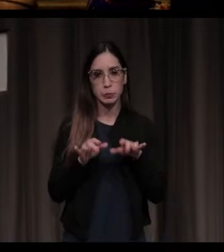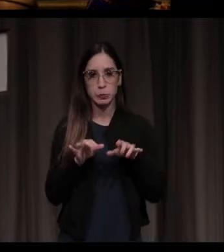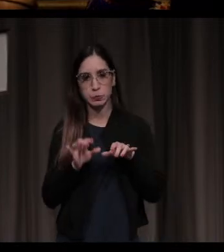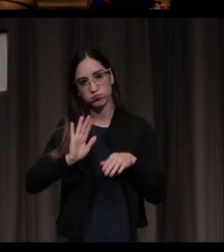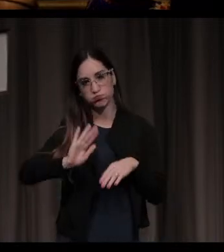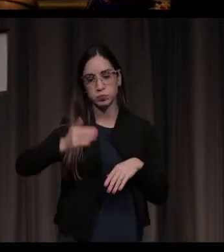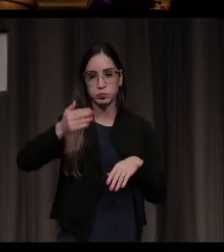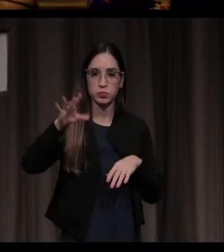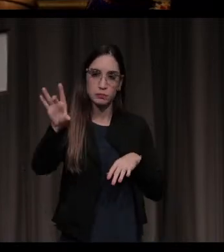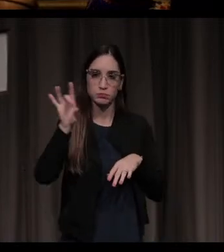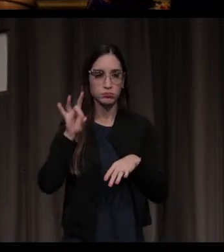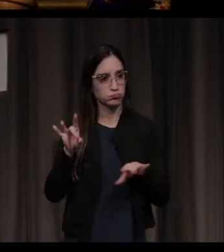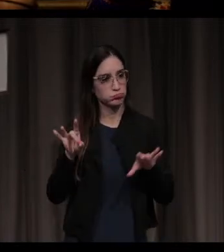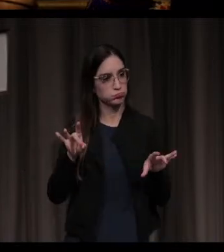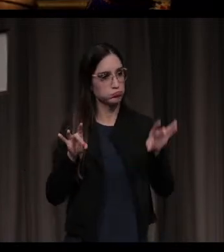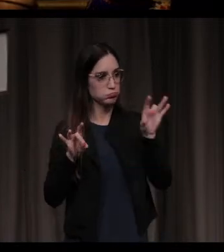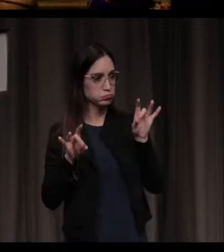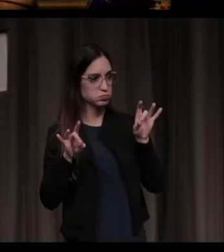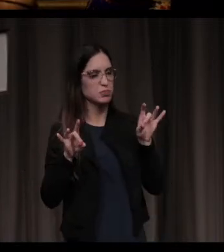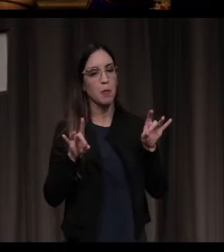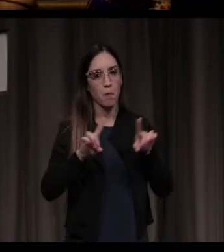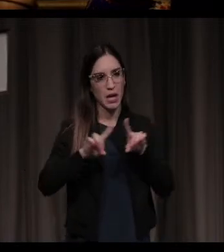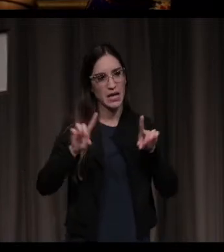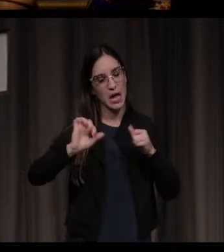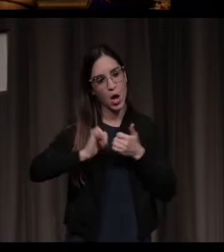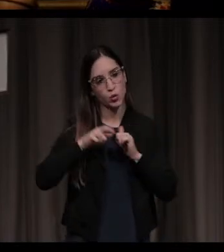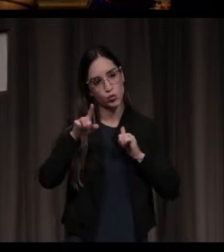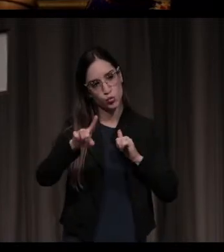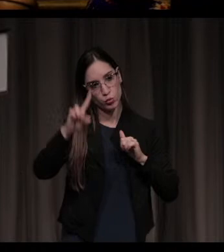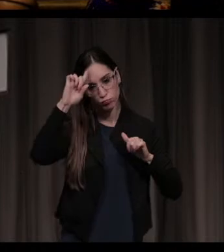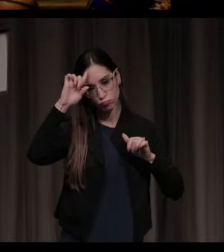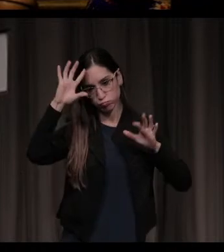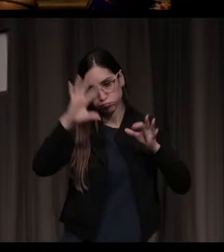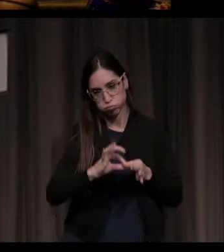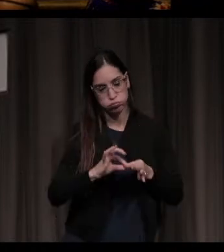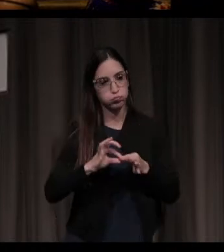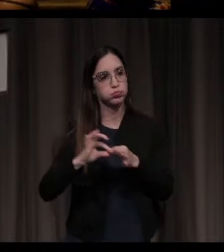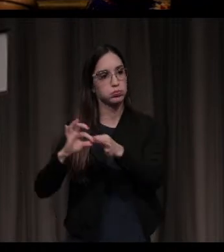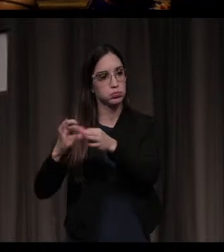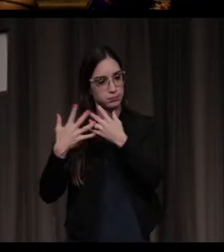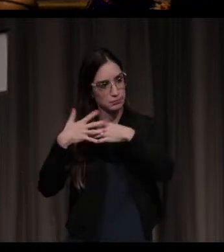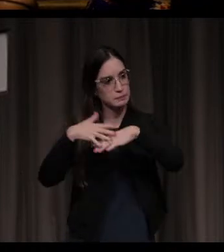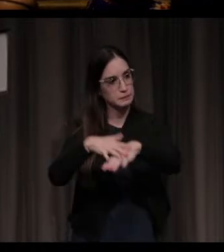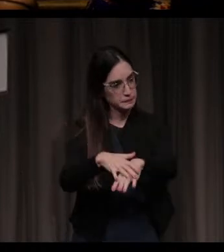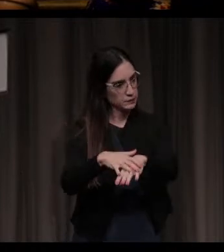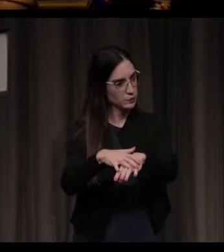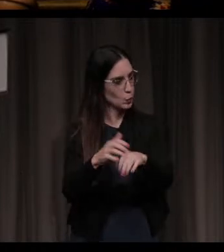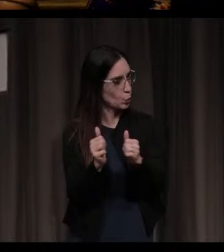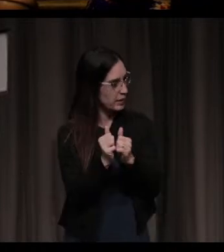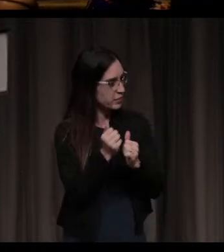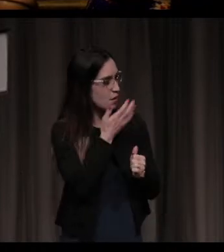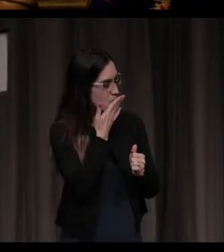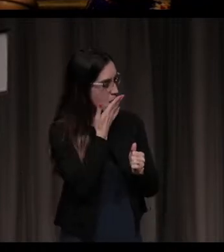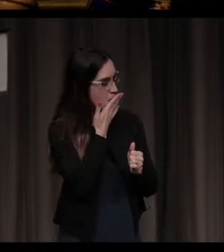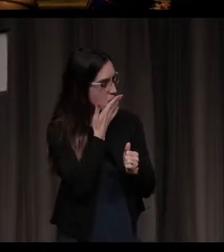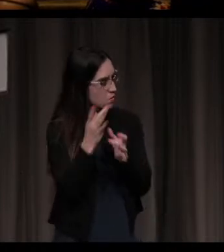the design work cohesively and the colors combination.